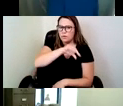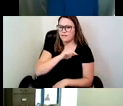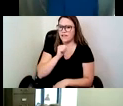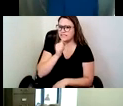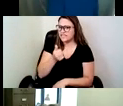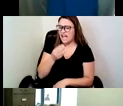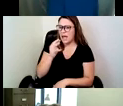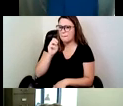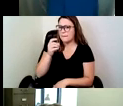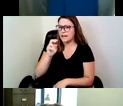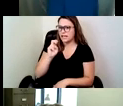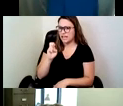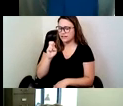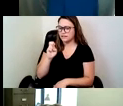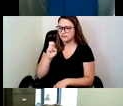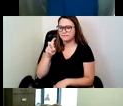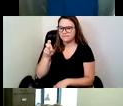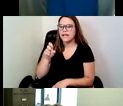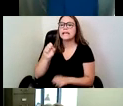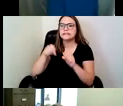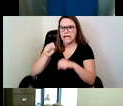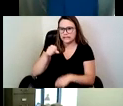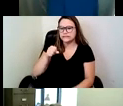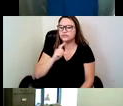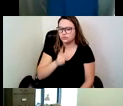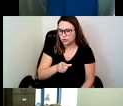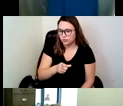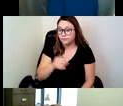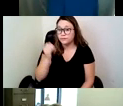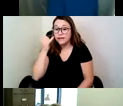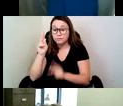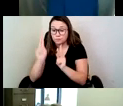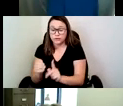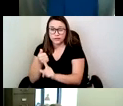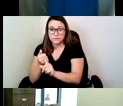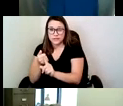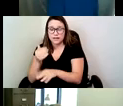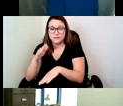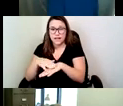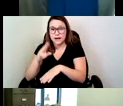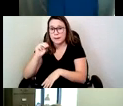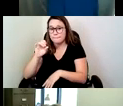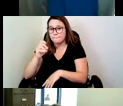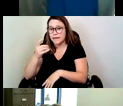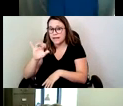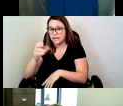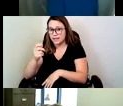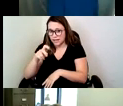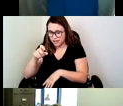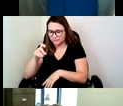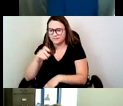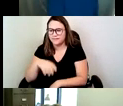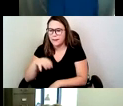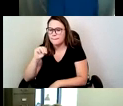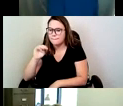is true. And if someone is on Medicaid and needs those services, then